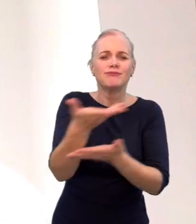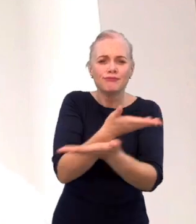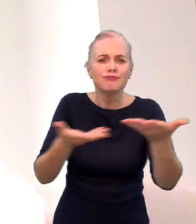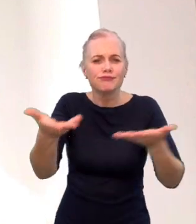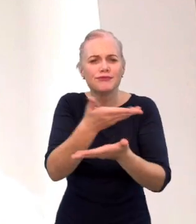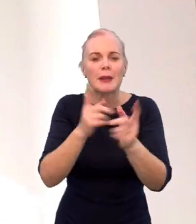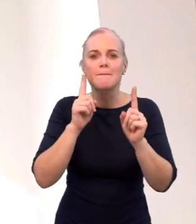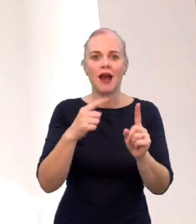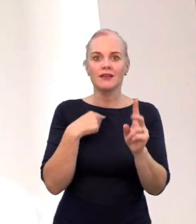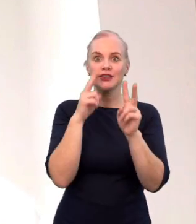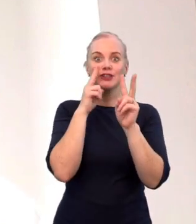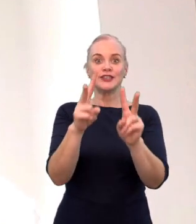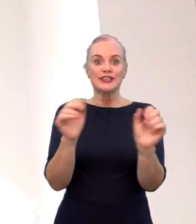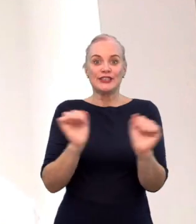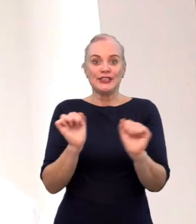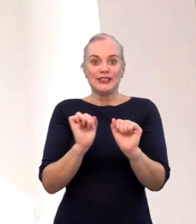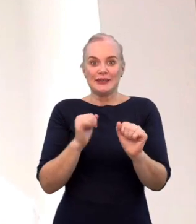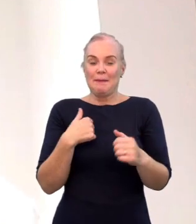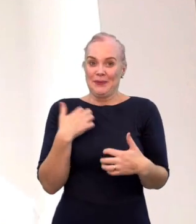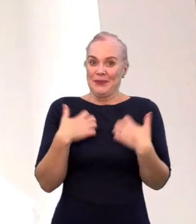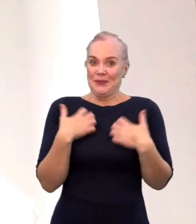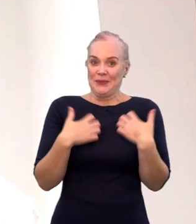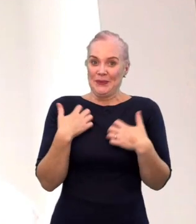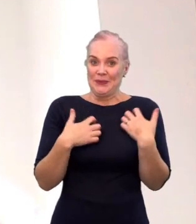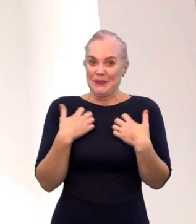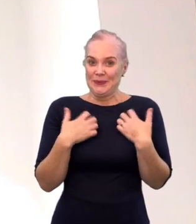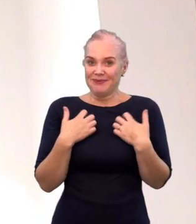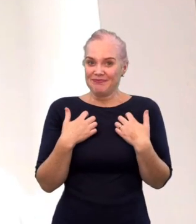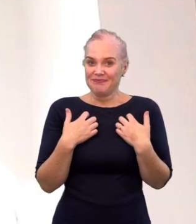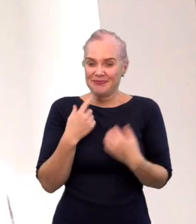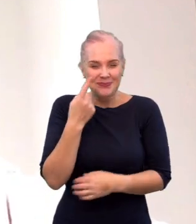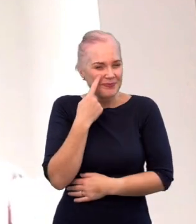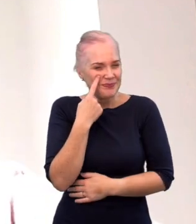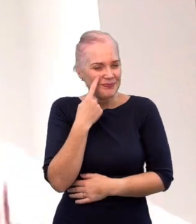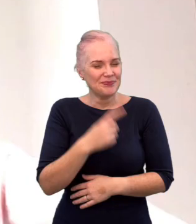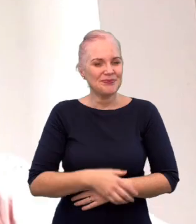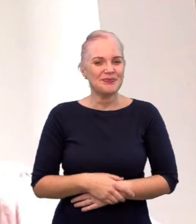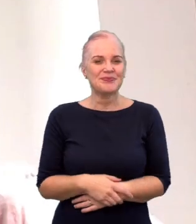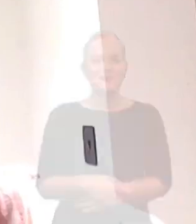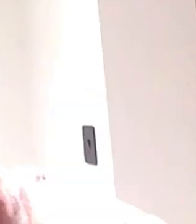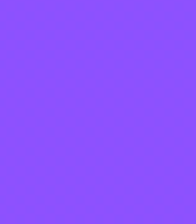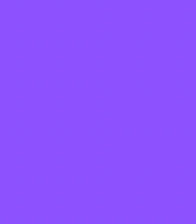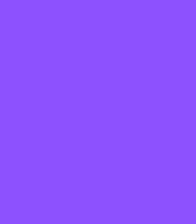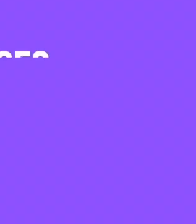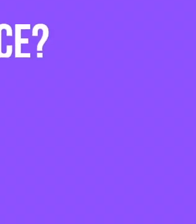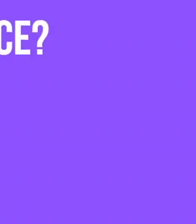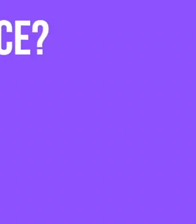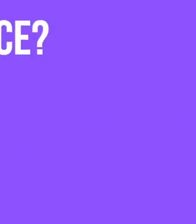conversations in the room, but I haven't seen anything. So I'm just as excited as everybody else. We'll see.